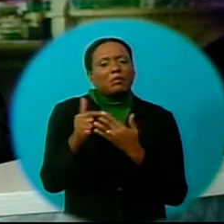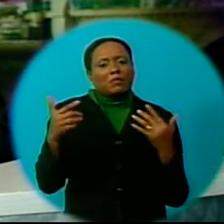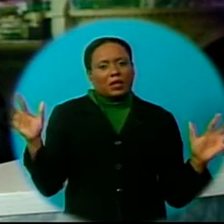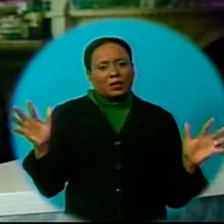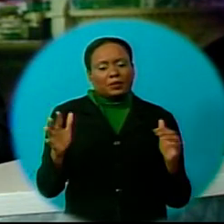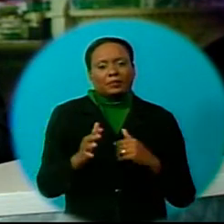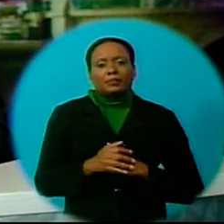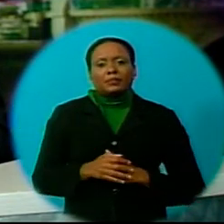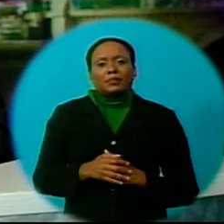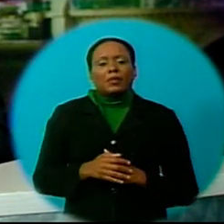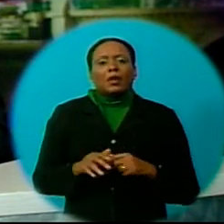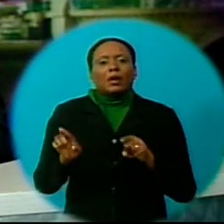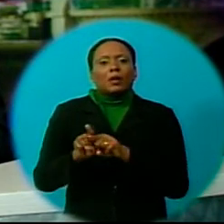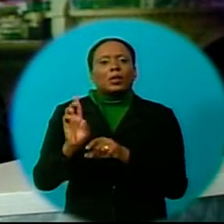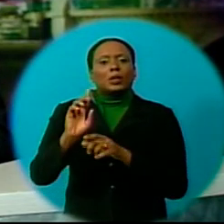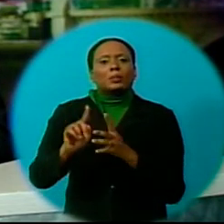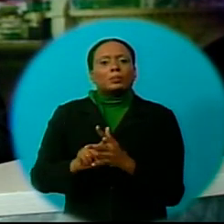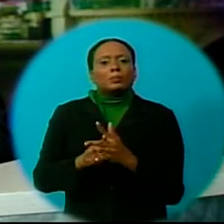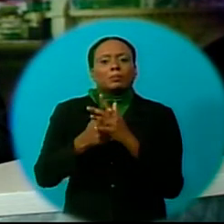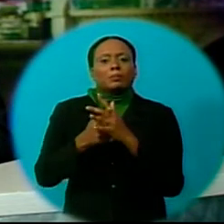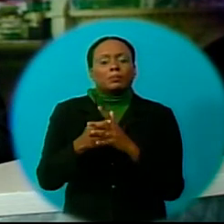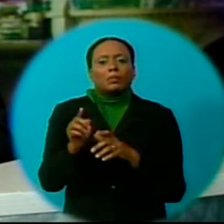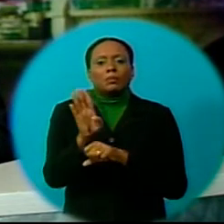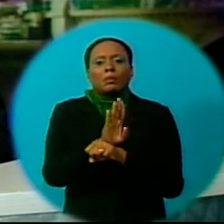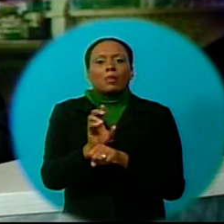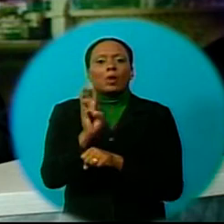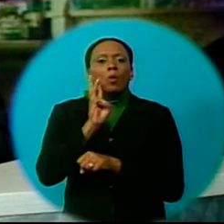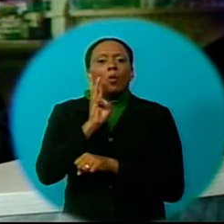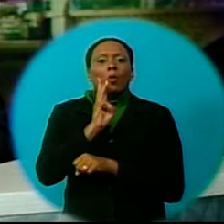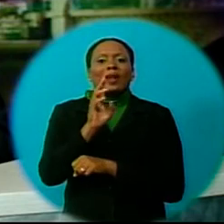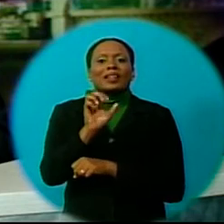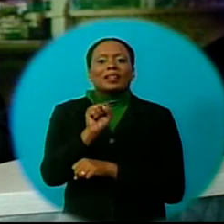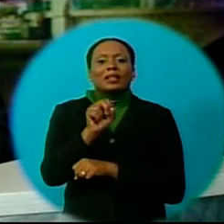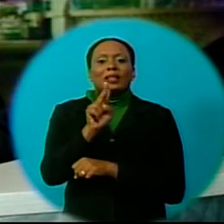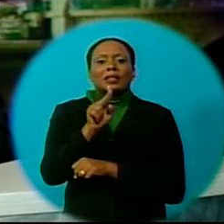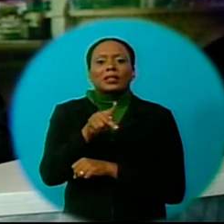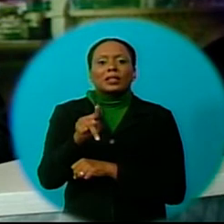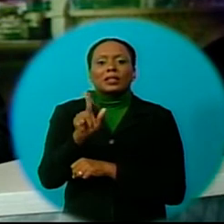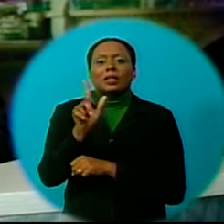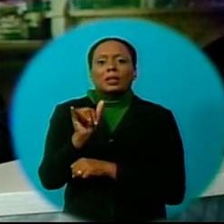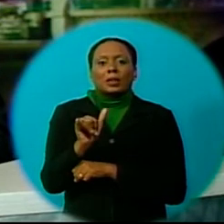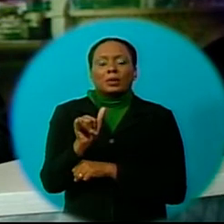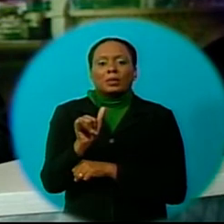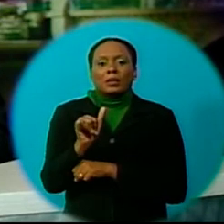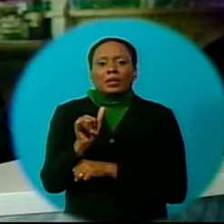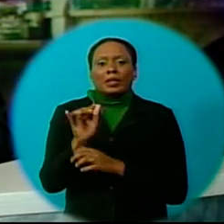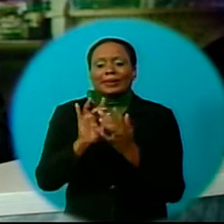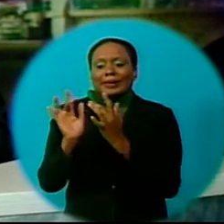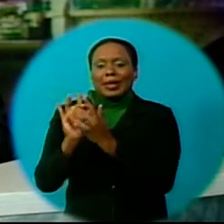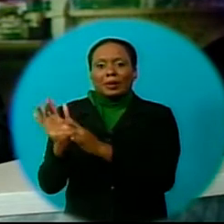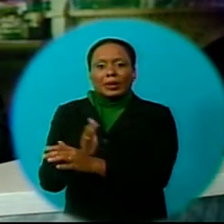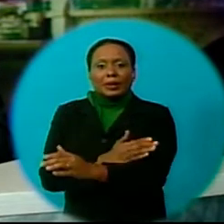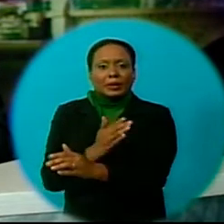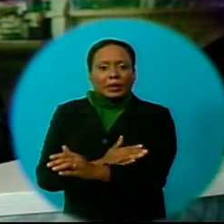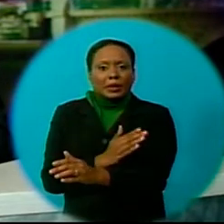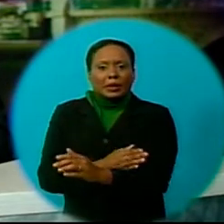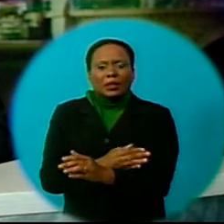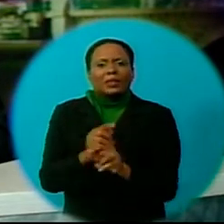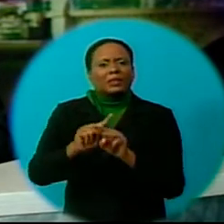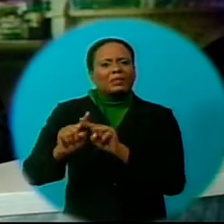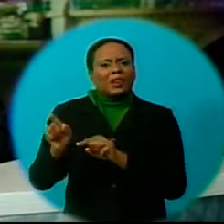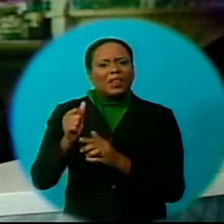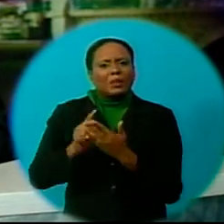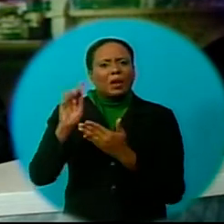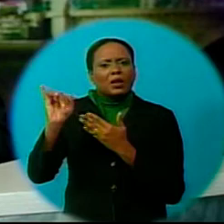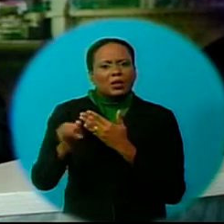is also implementing the Barbados Water Supply Network Rehabilitation and Upgrade Study. And a number of other projects are planned